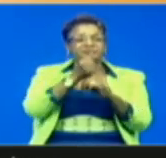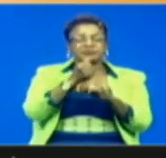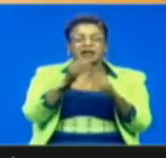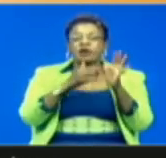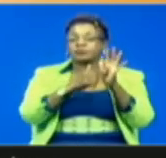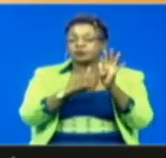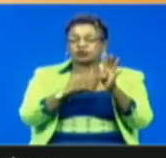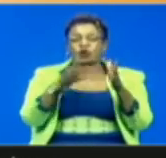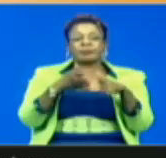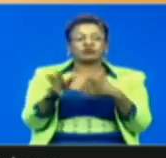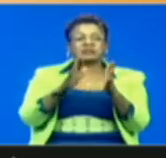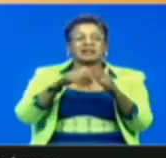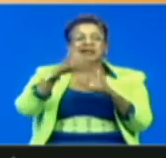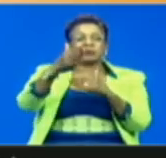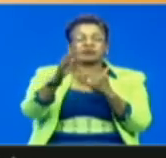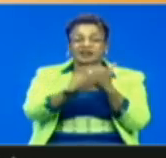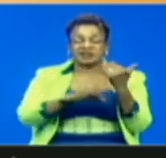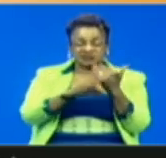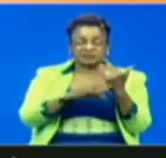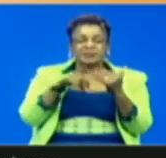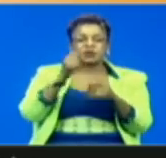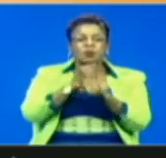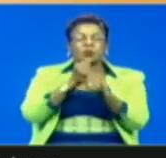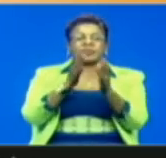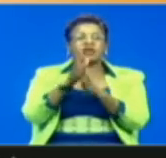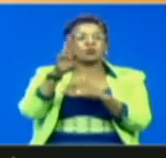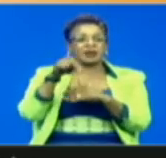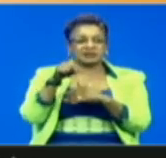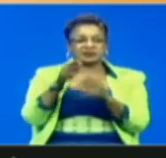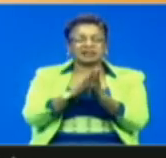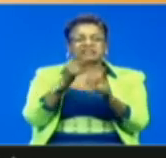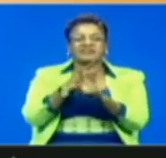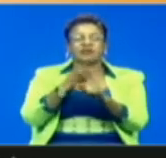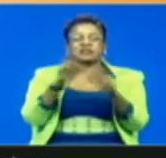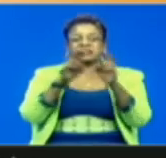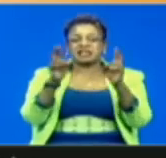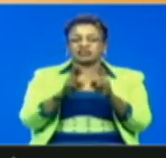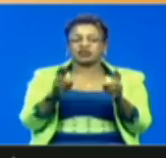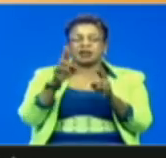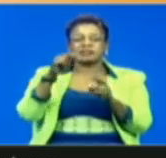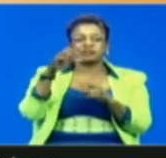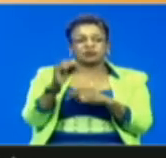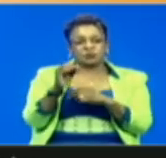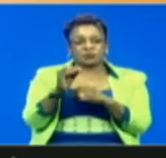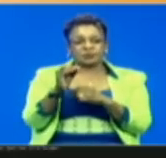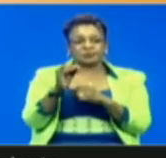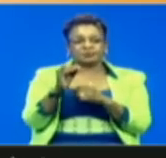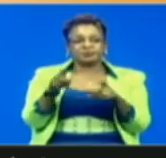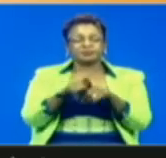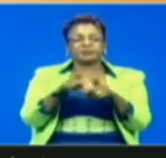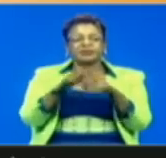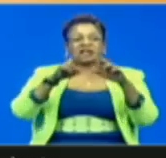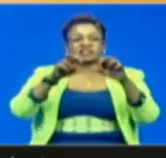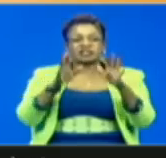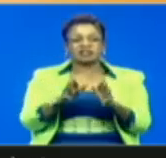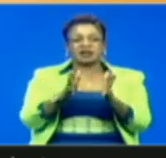opportunities outside Kenya. Professor Mugenda worked with the United Nations and several international non-governmental organizations as a researcher and